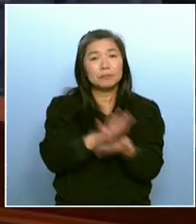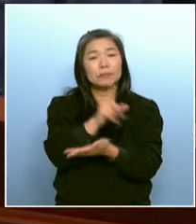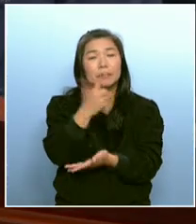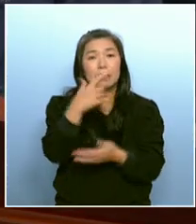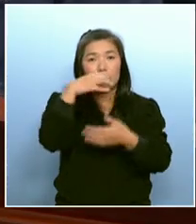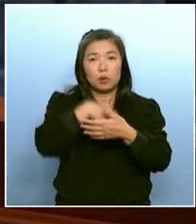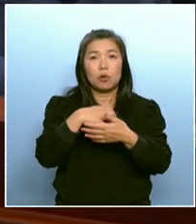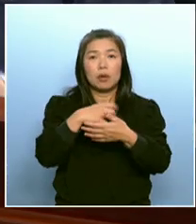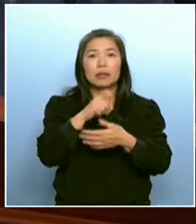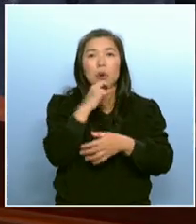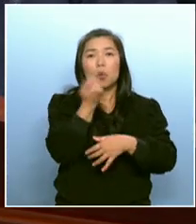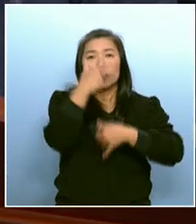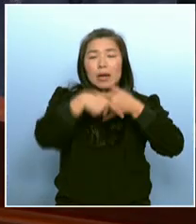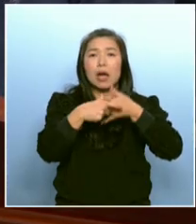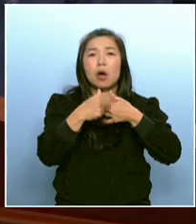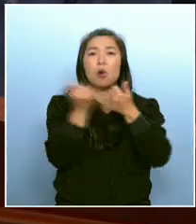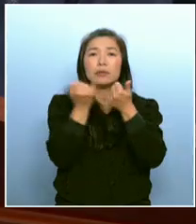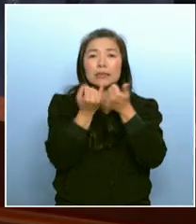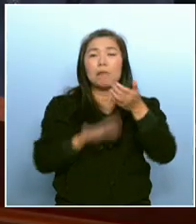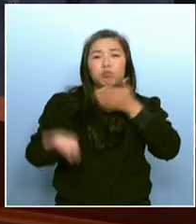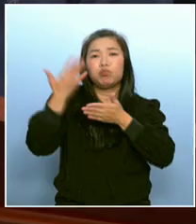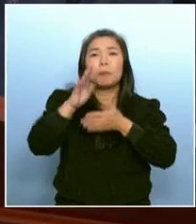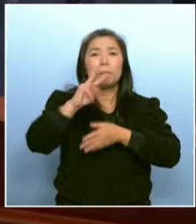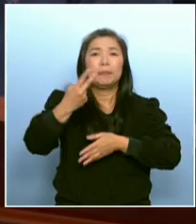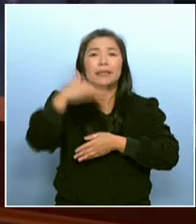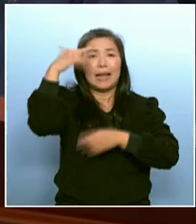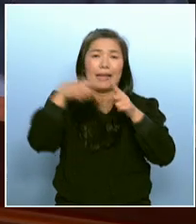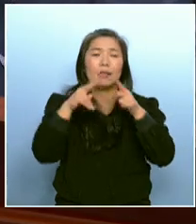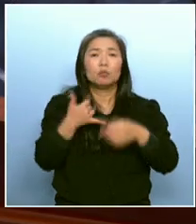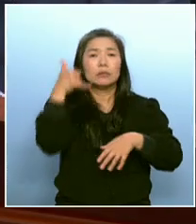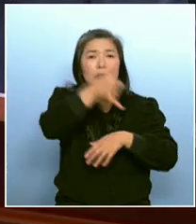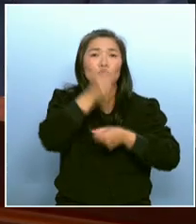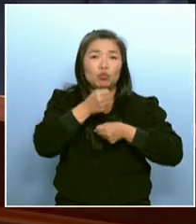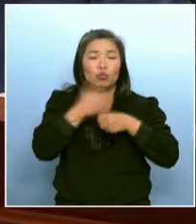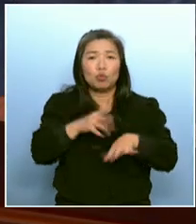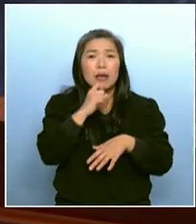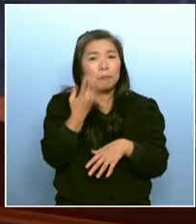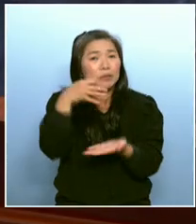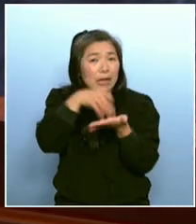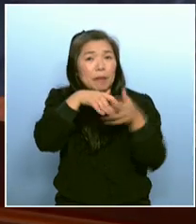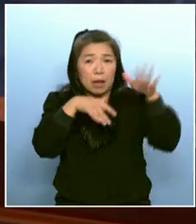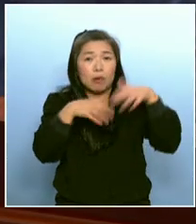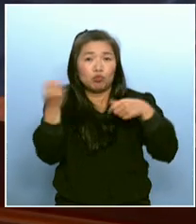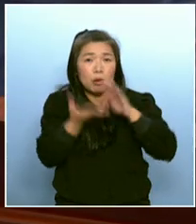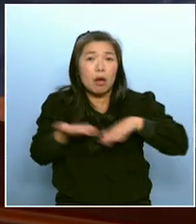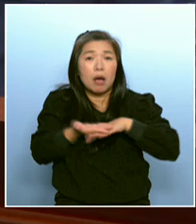Yes, which question? Over the past 18 years, some participating children have already grown